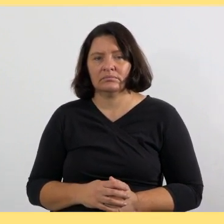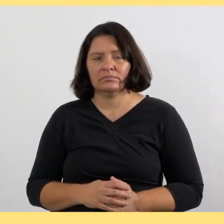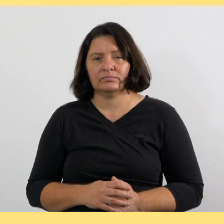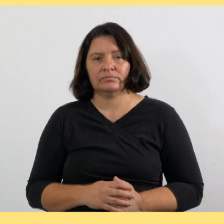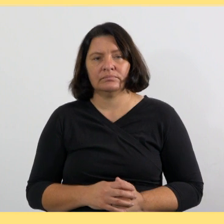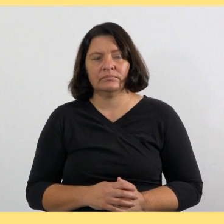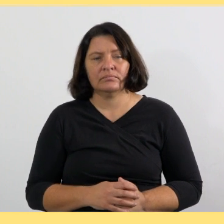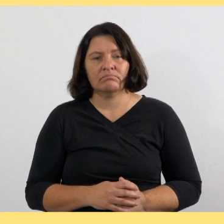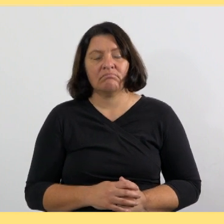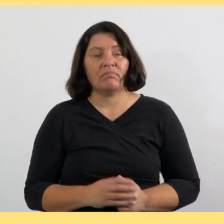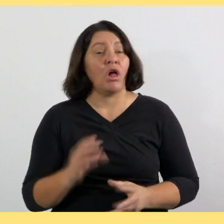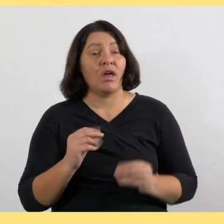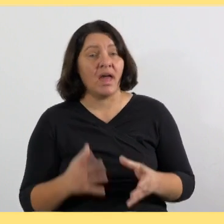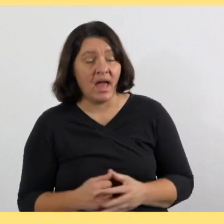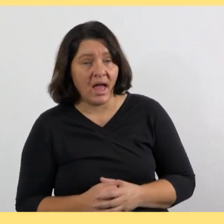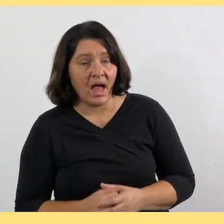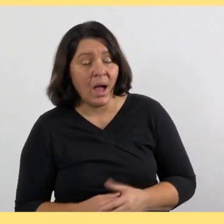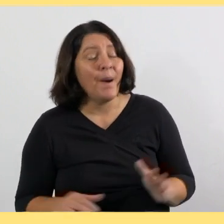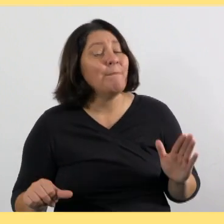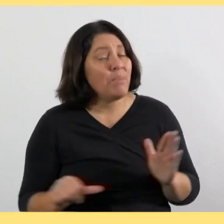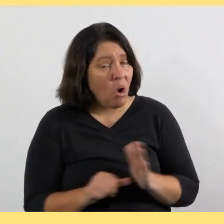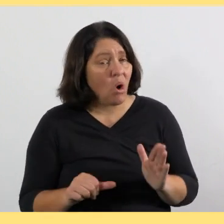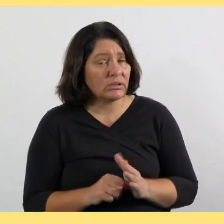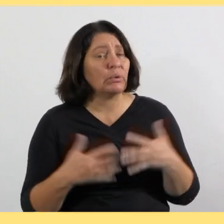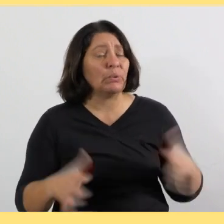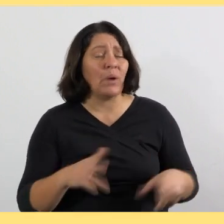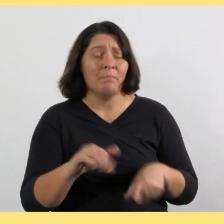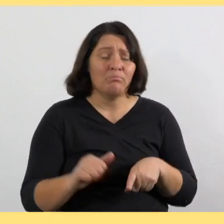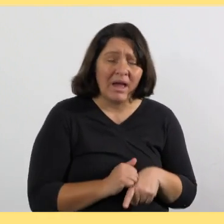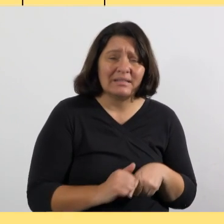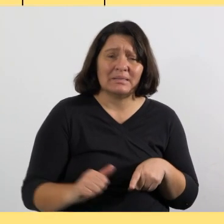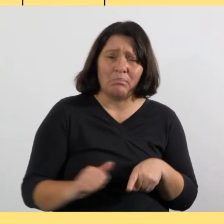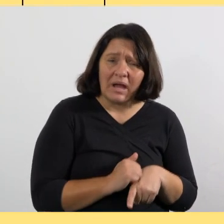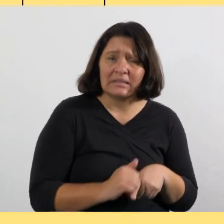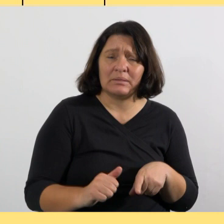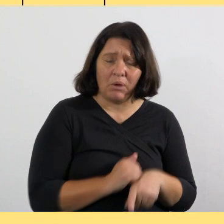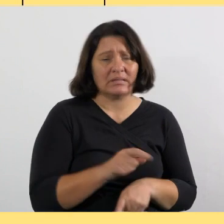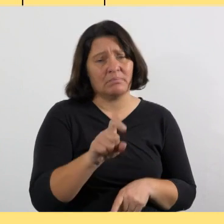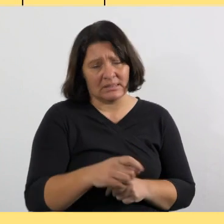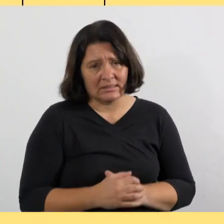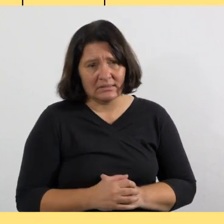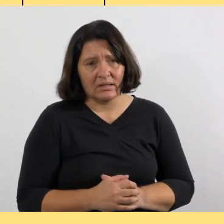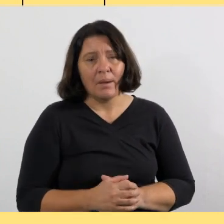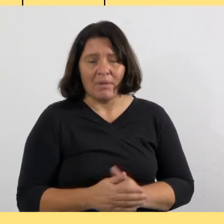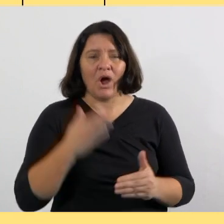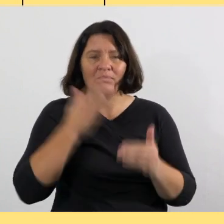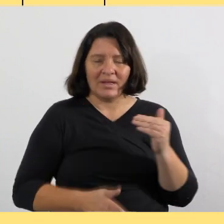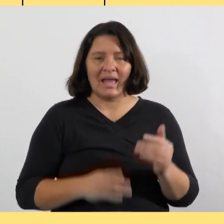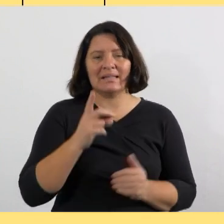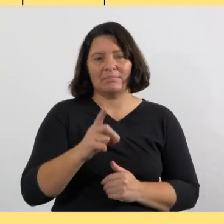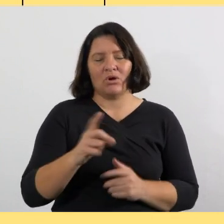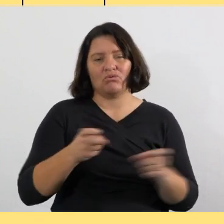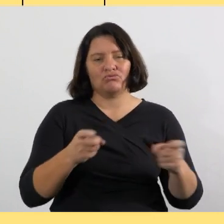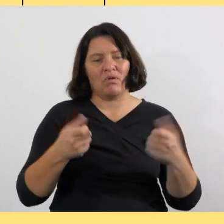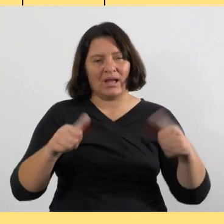1,200. Dear learners, it is very important that you continue practicing on these aspects. Here is my